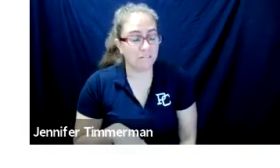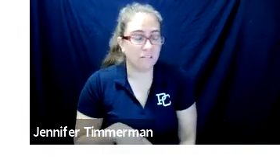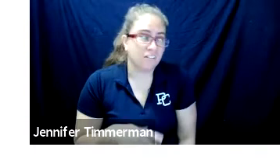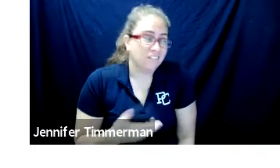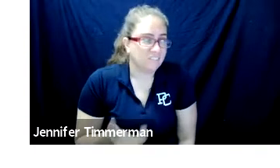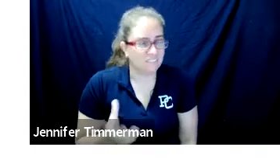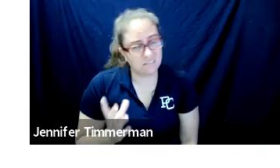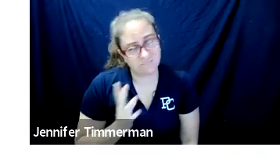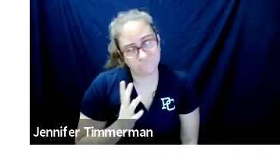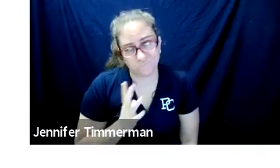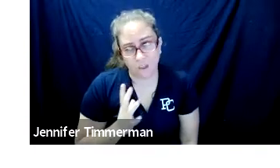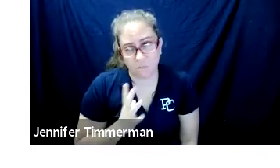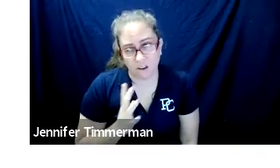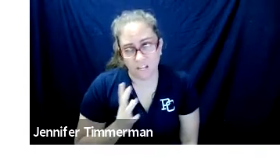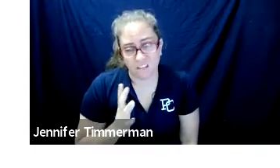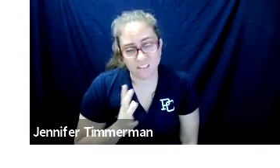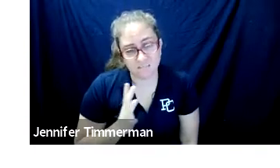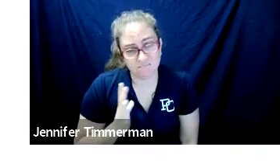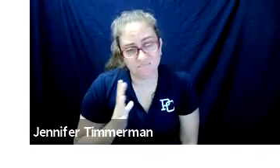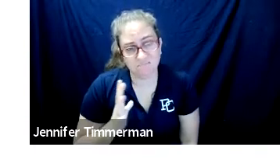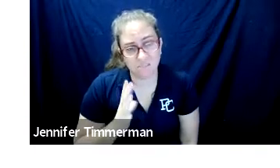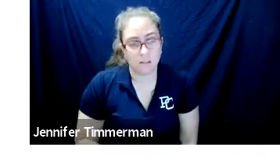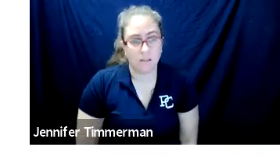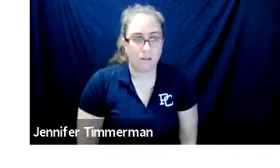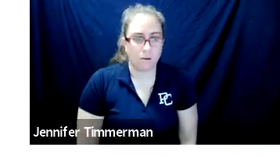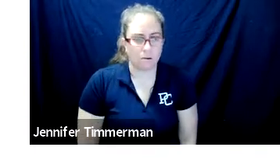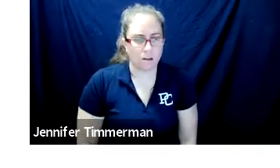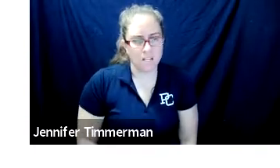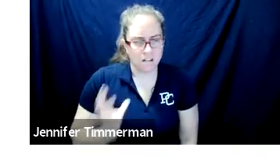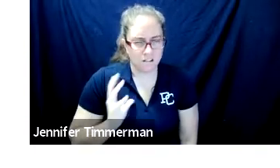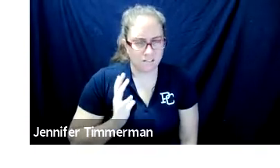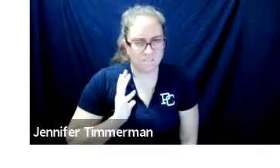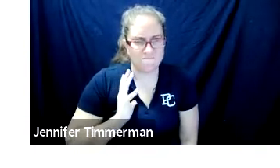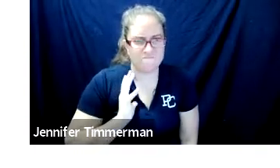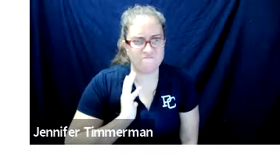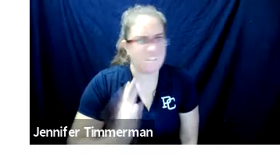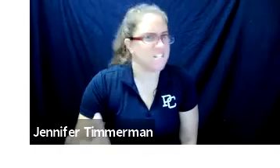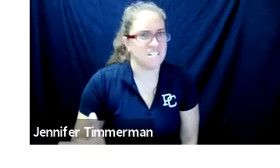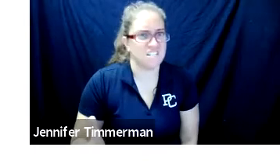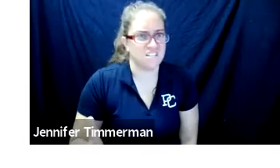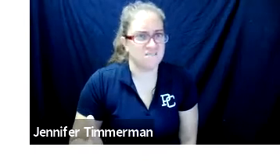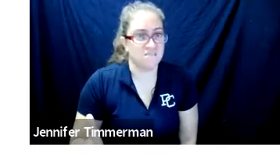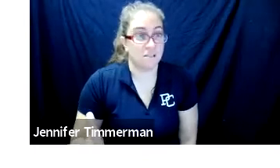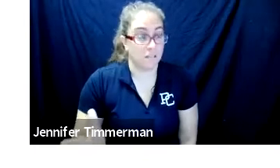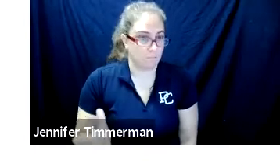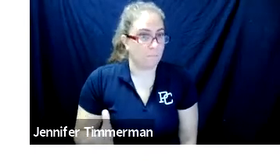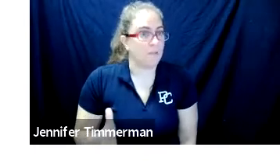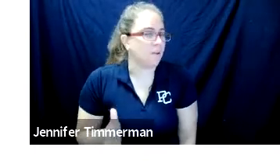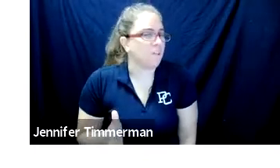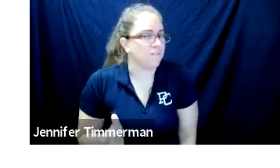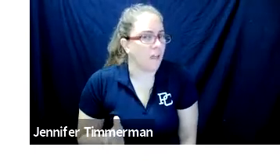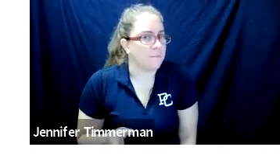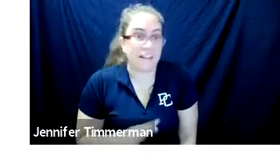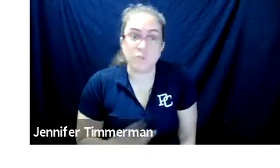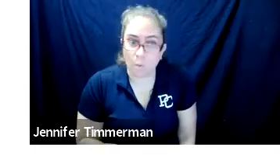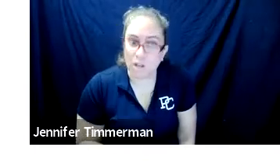Or, I'm all right, I guess. Or, I'm fine. Like, I'm not